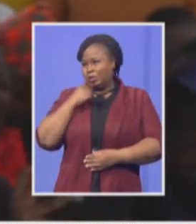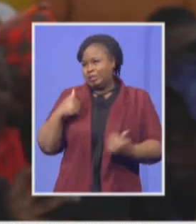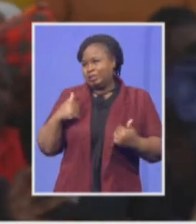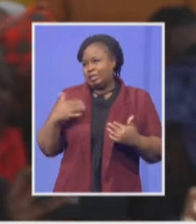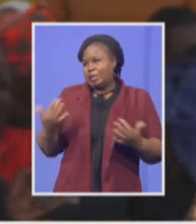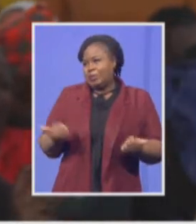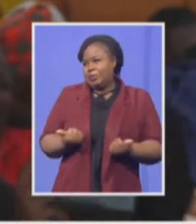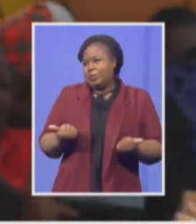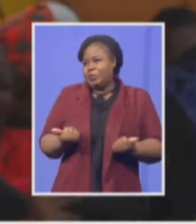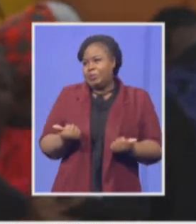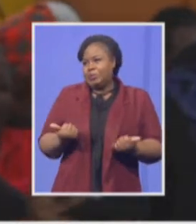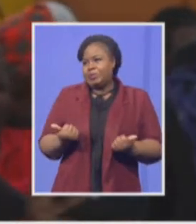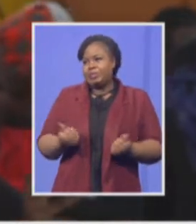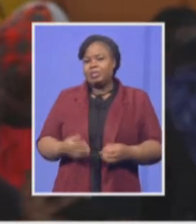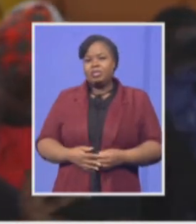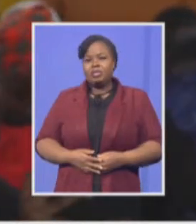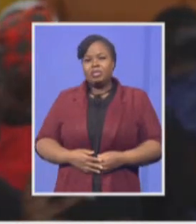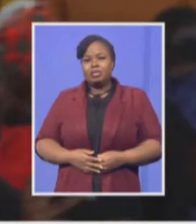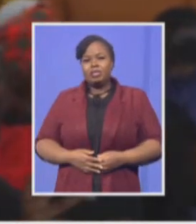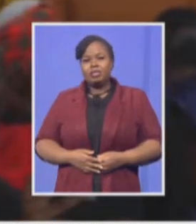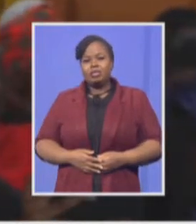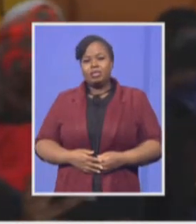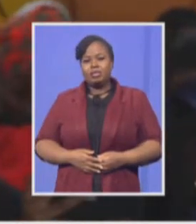sesaqalisa umsebenzi